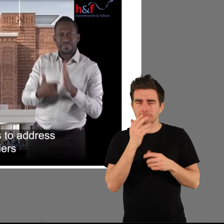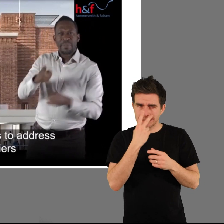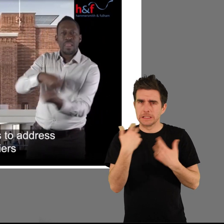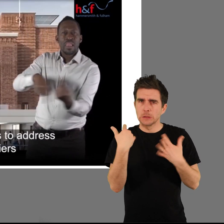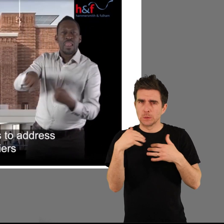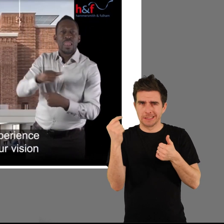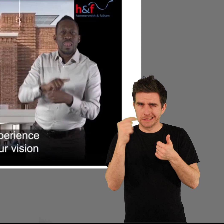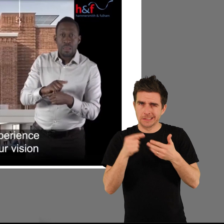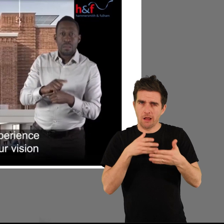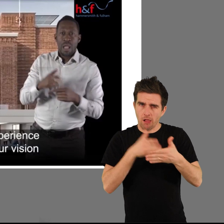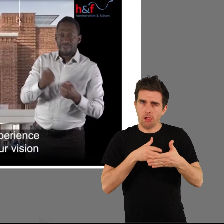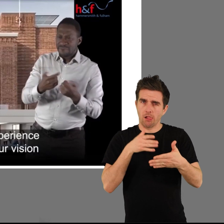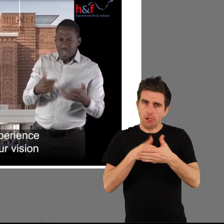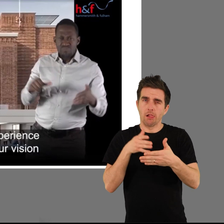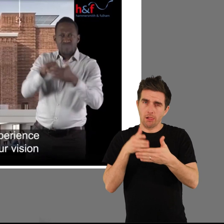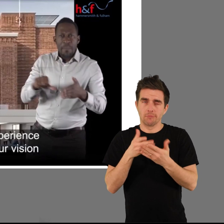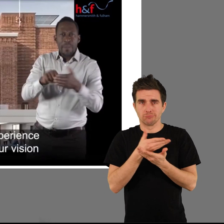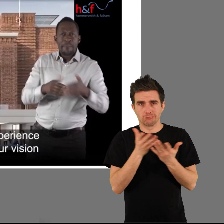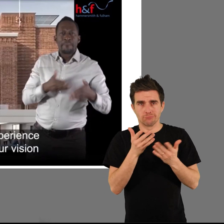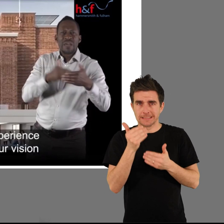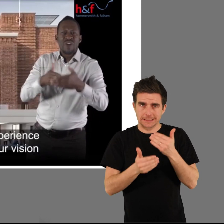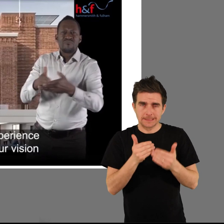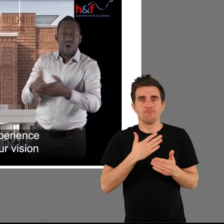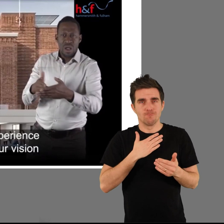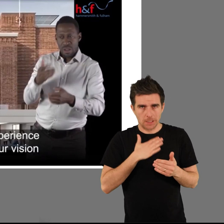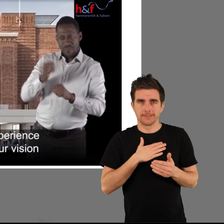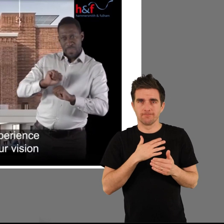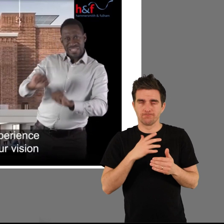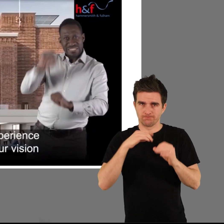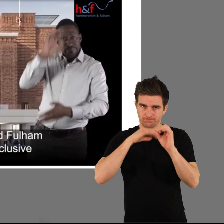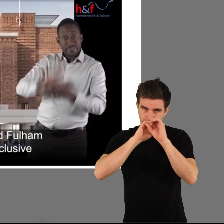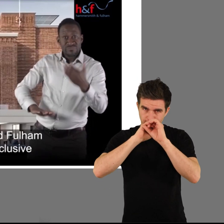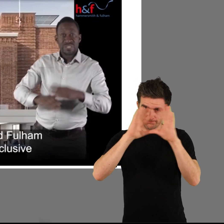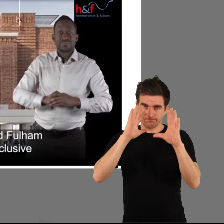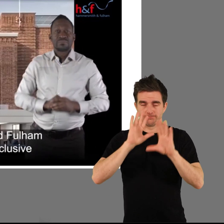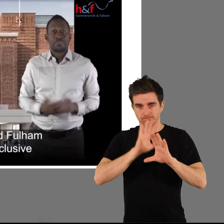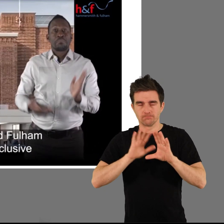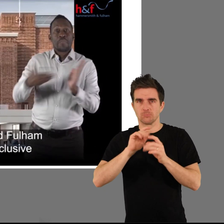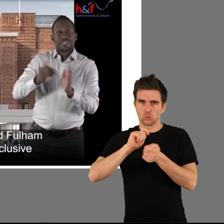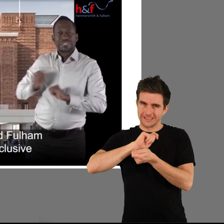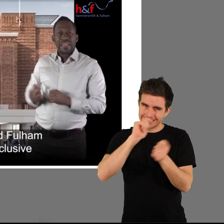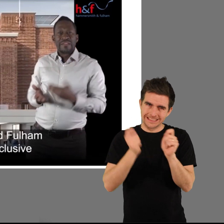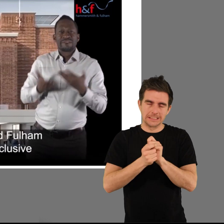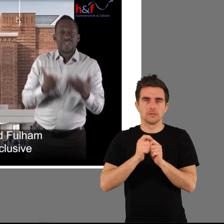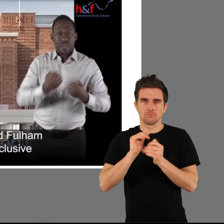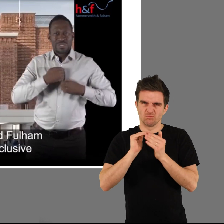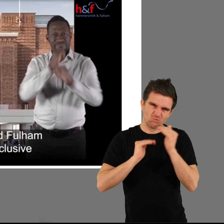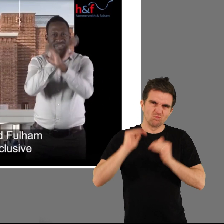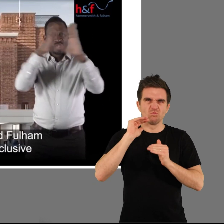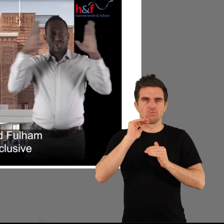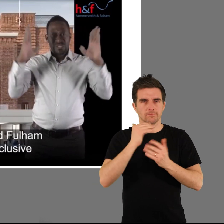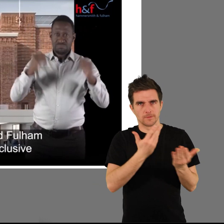the many barriers disabled people experience and to deliver on our vision of Hammersmith and Fulham being the